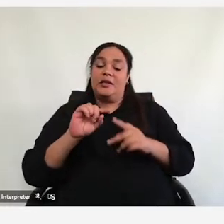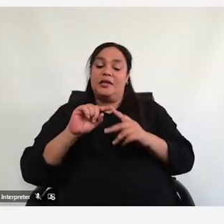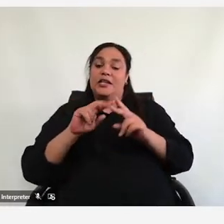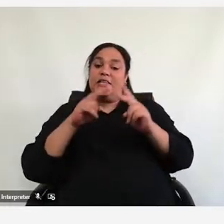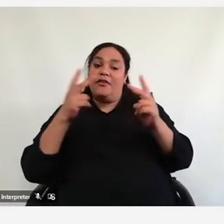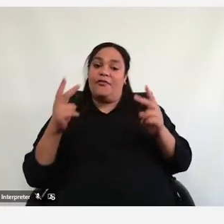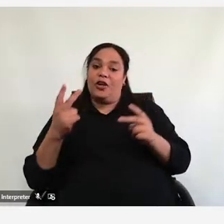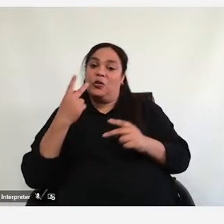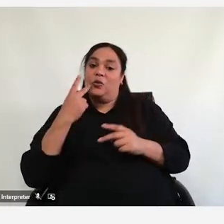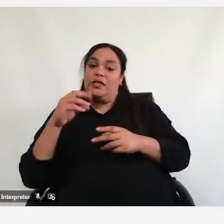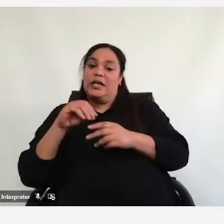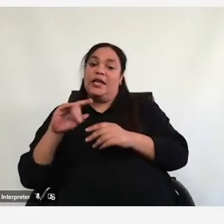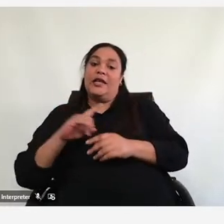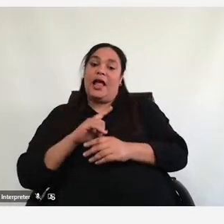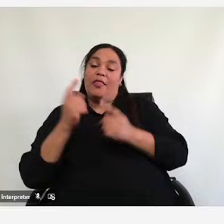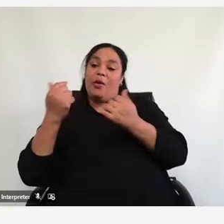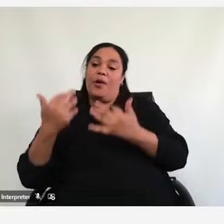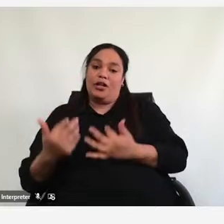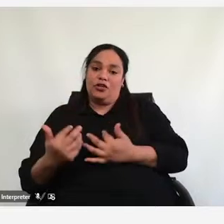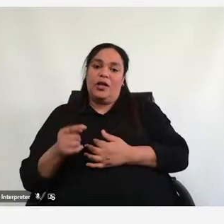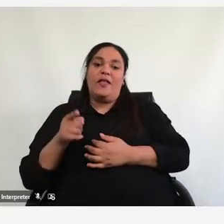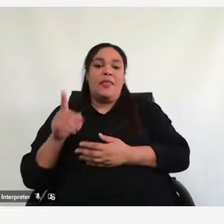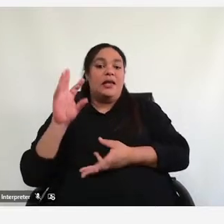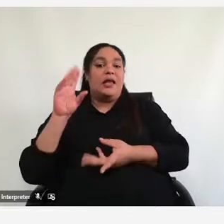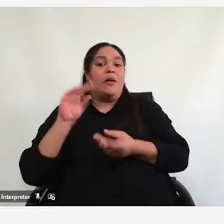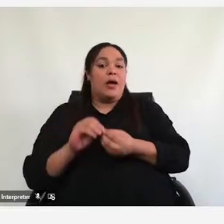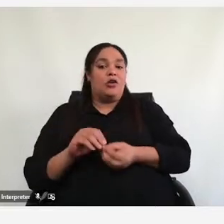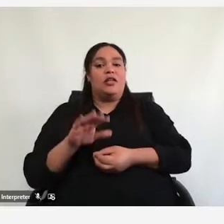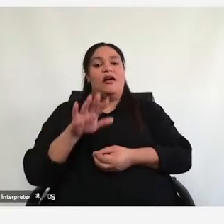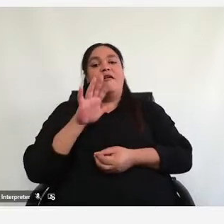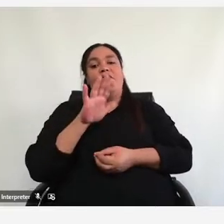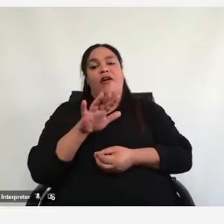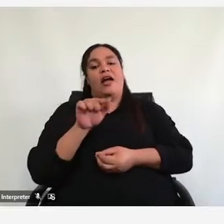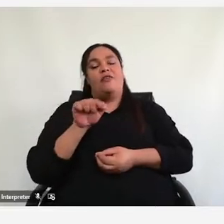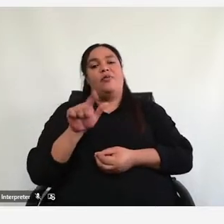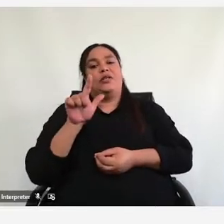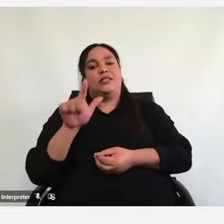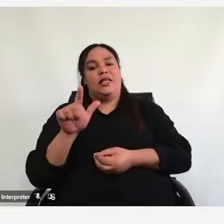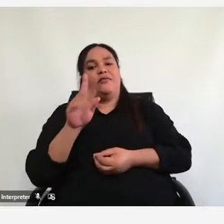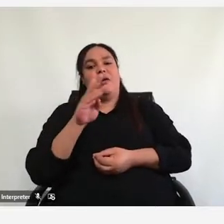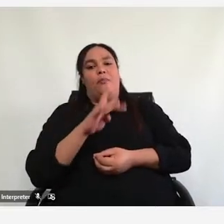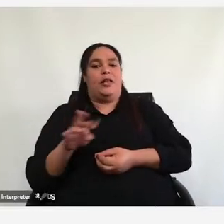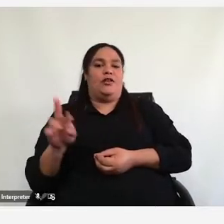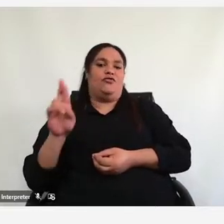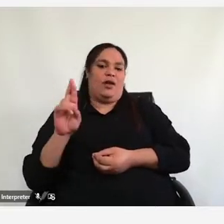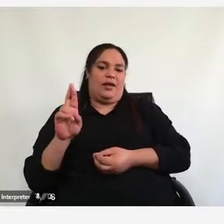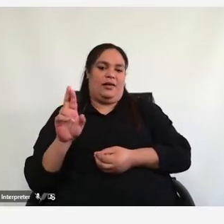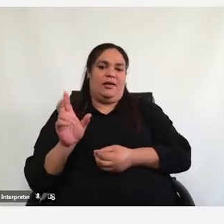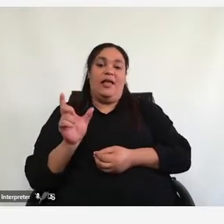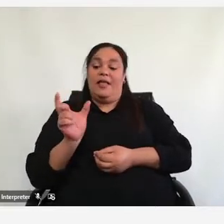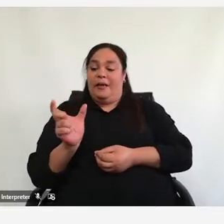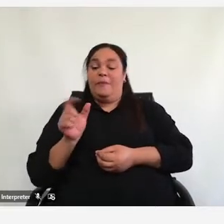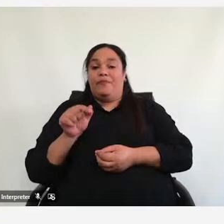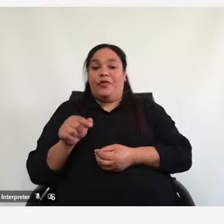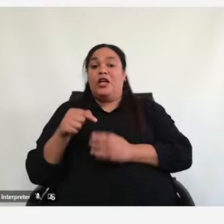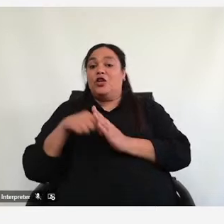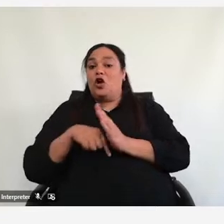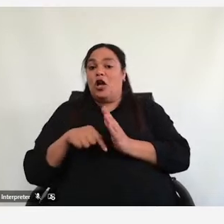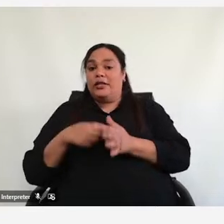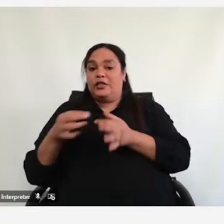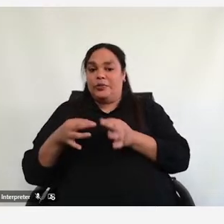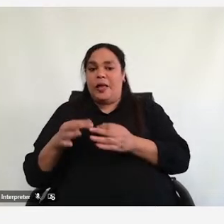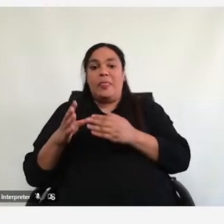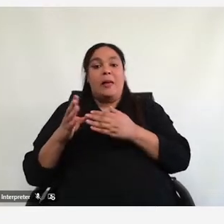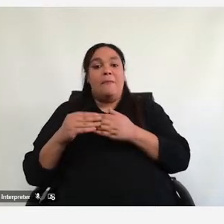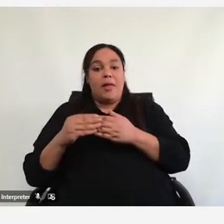that you will see in the health budget, that amounts to 5.7 billion rand. To put that into context, the